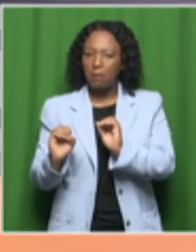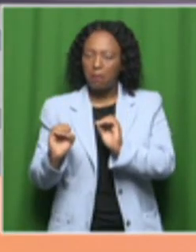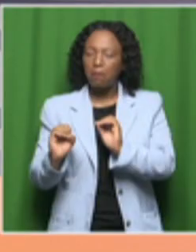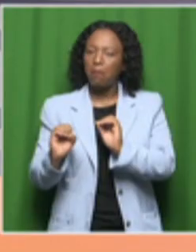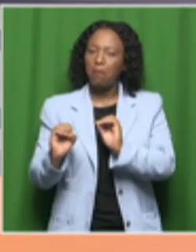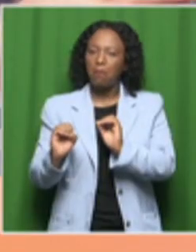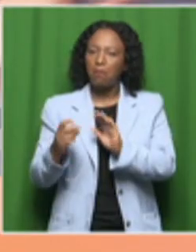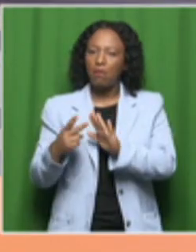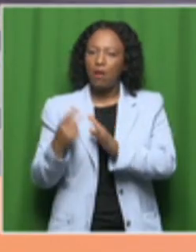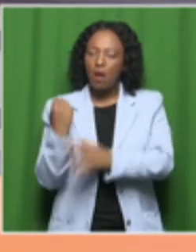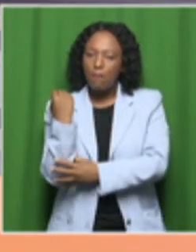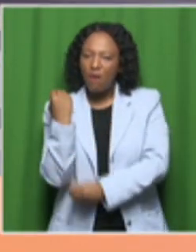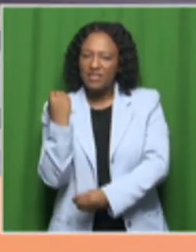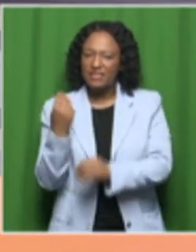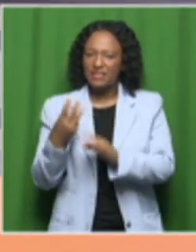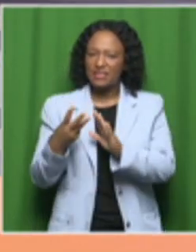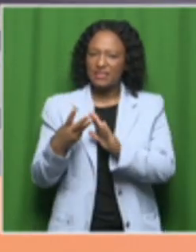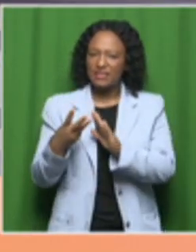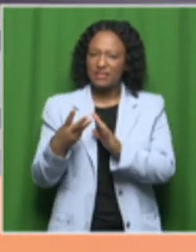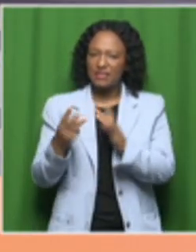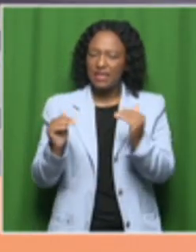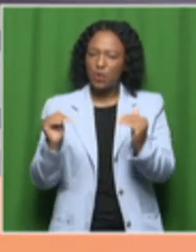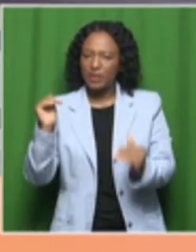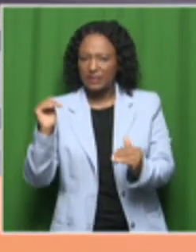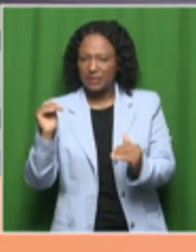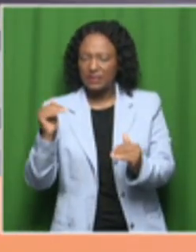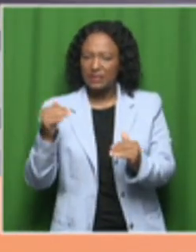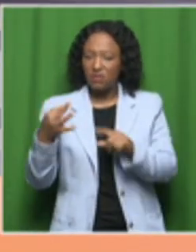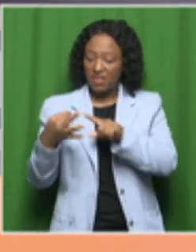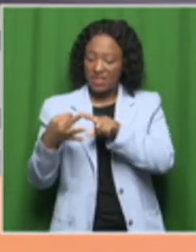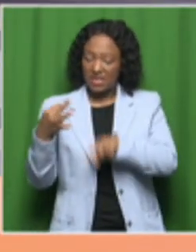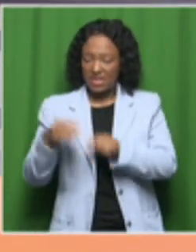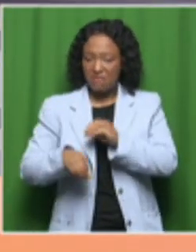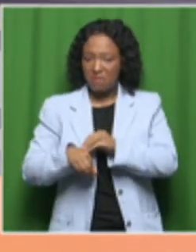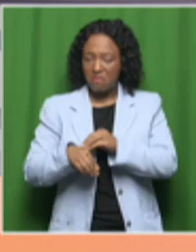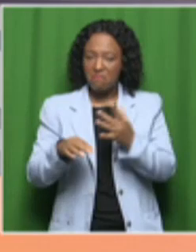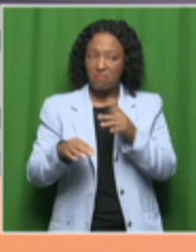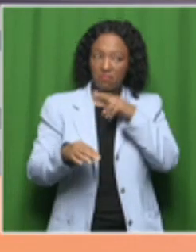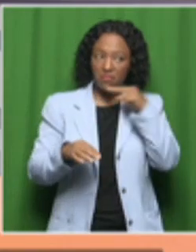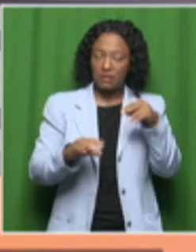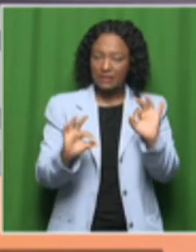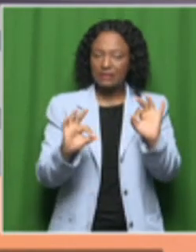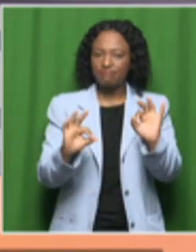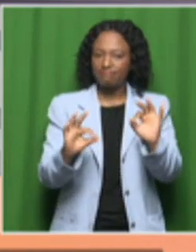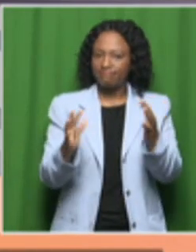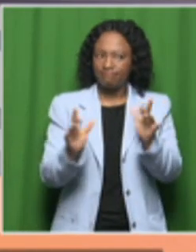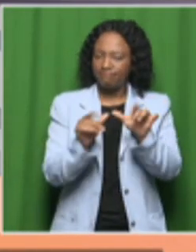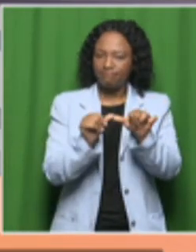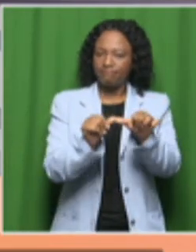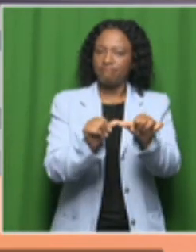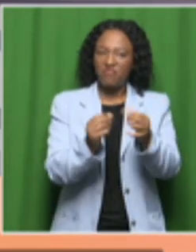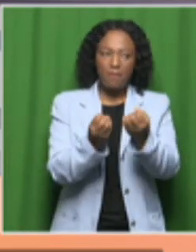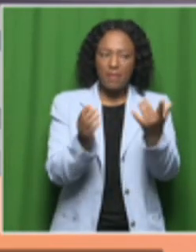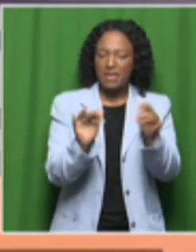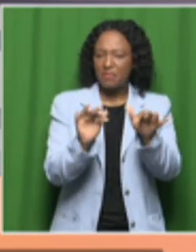democracy. Even if we go as far as back as 1944 to 1947, the stark realities are still there for many.